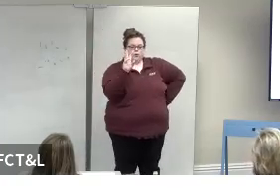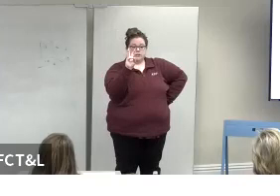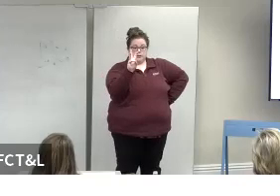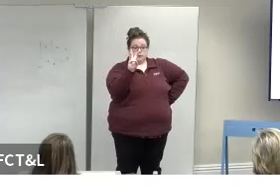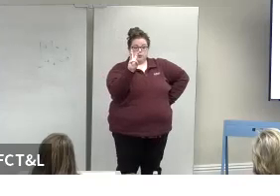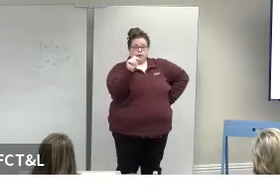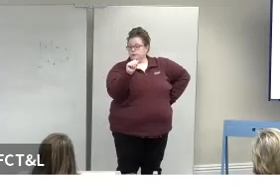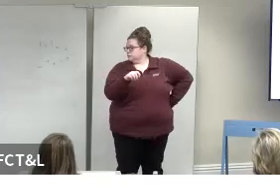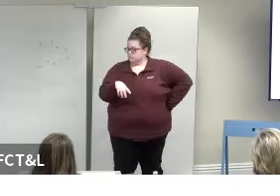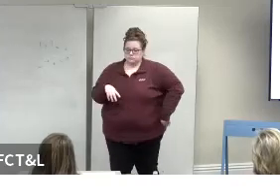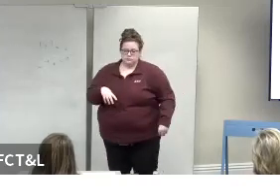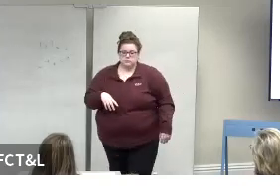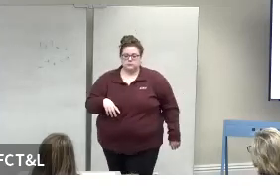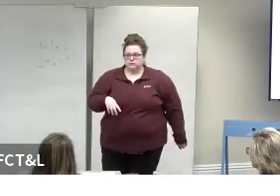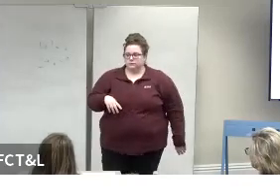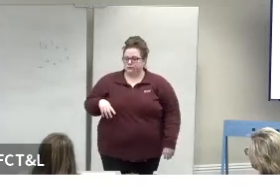Anybody?